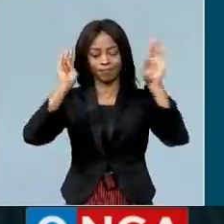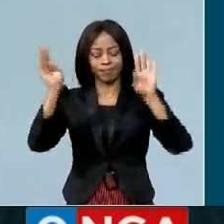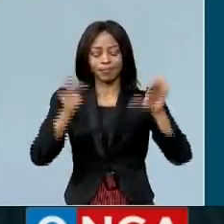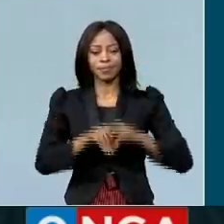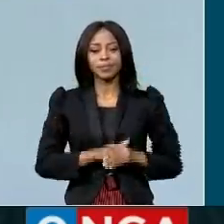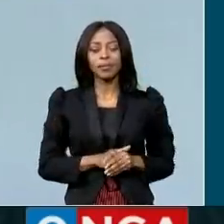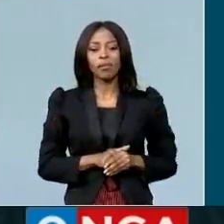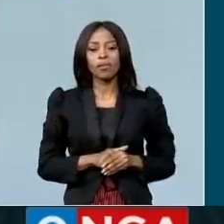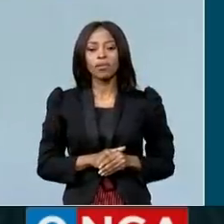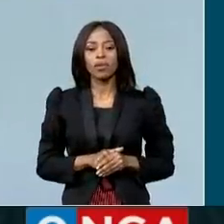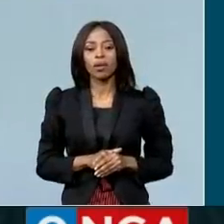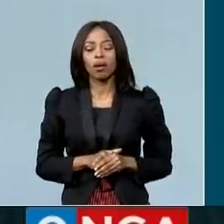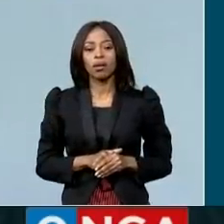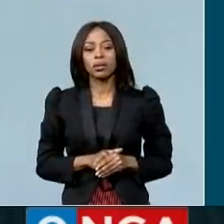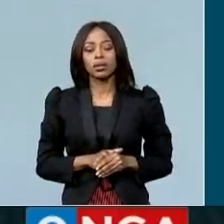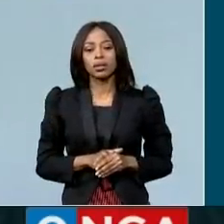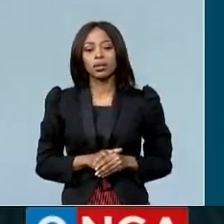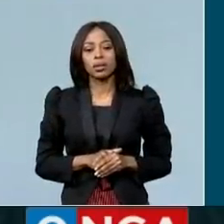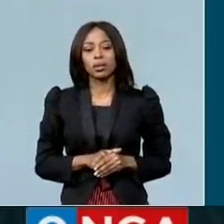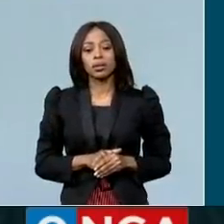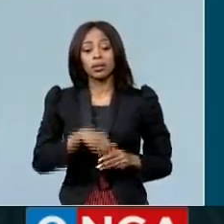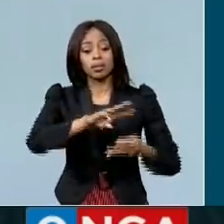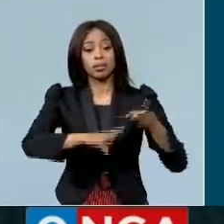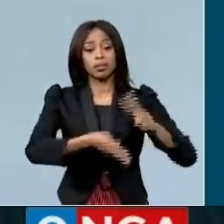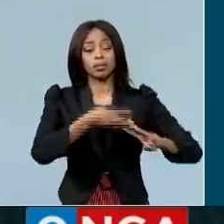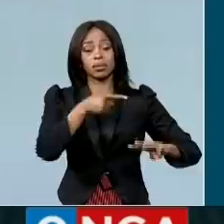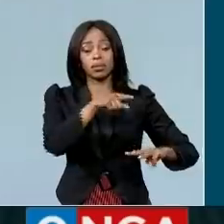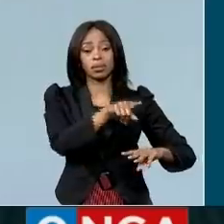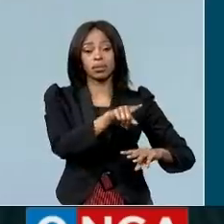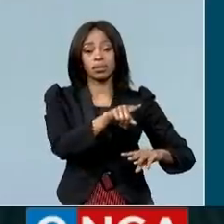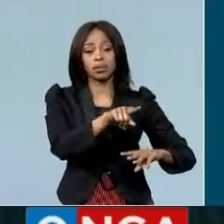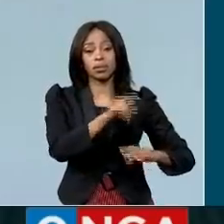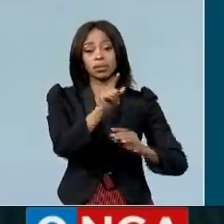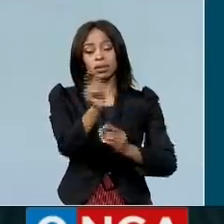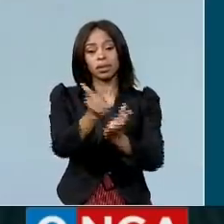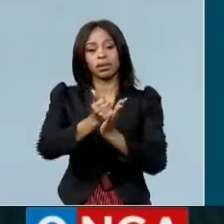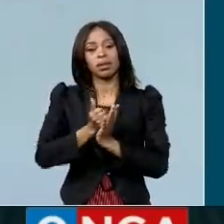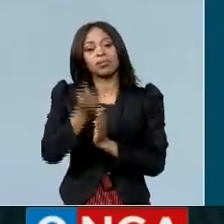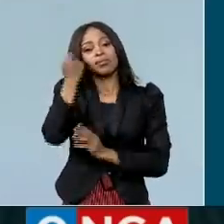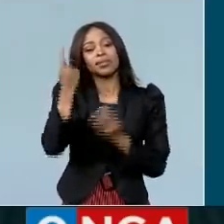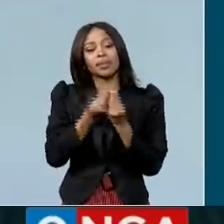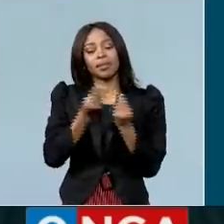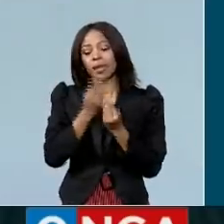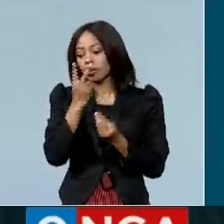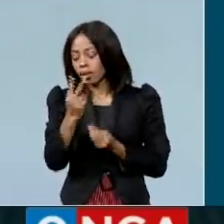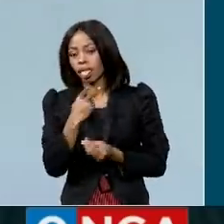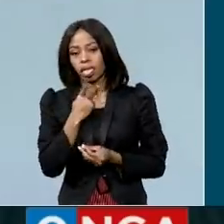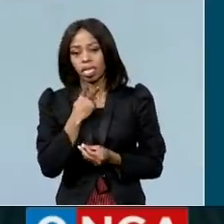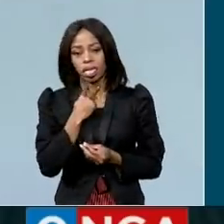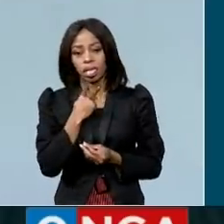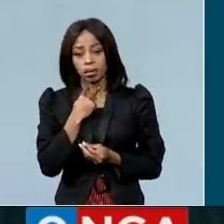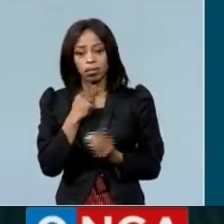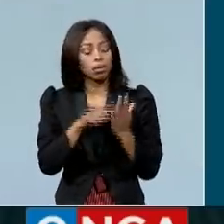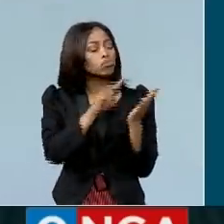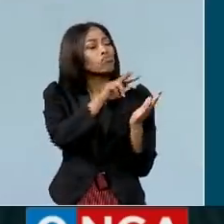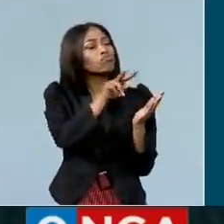viewers. Models are mathematical crooks to help us understand something that we can't quite see just from looking at the